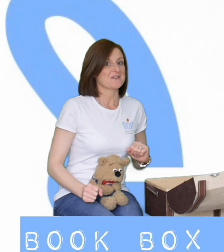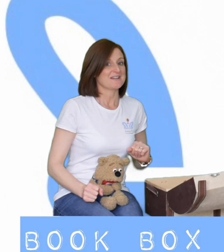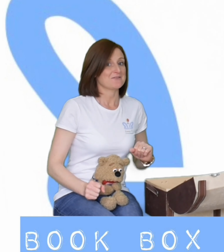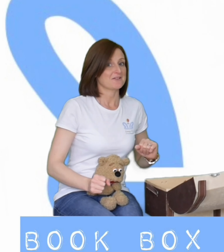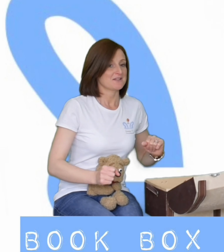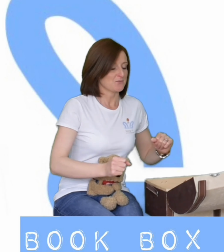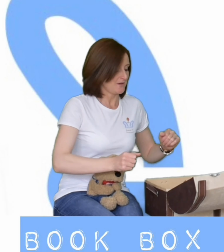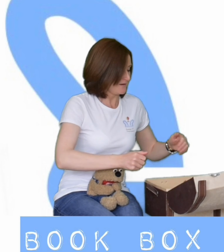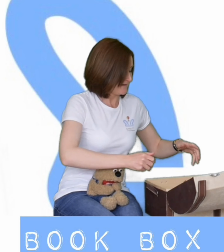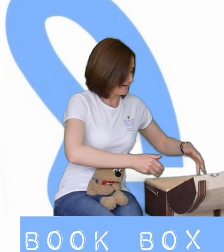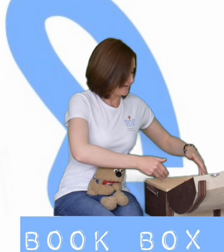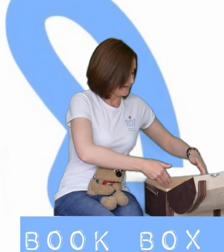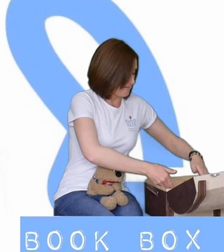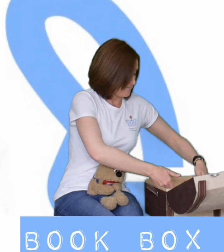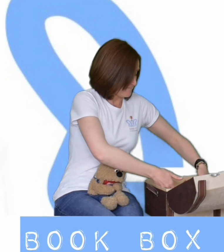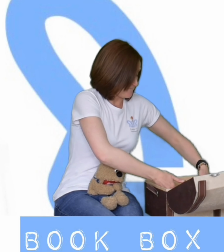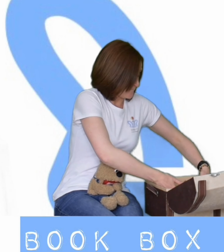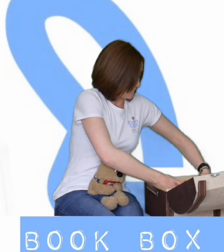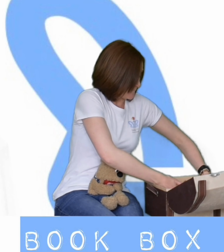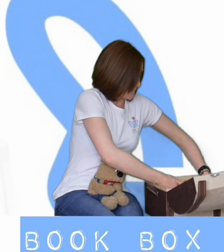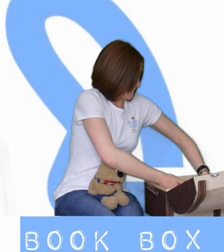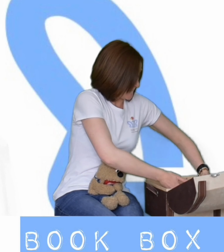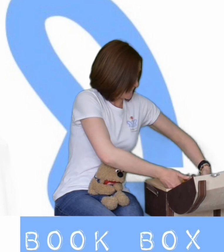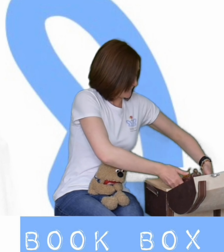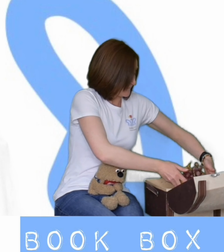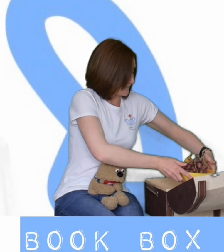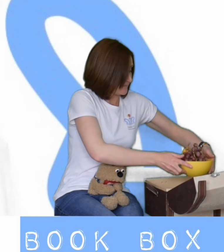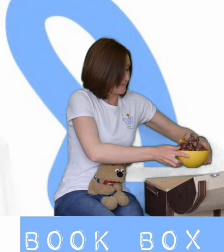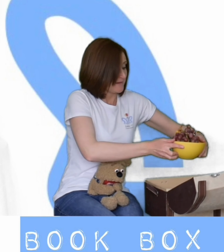Are you ready for this one?